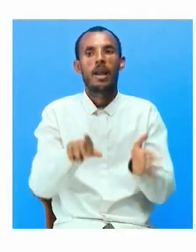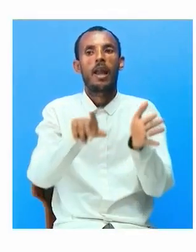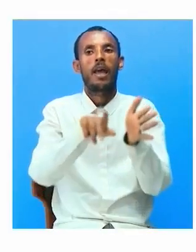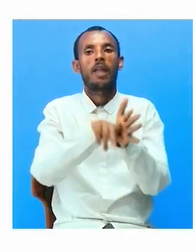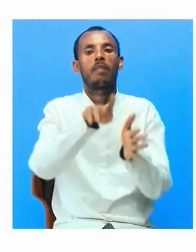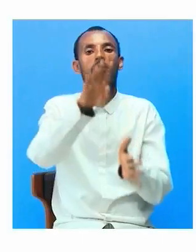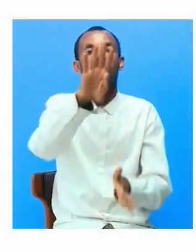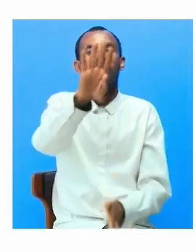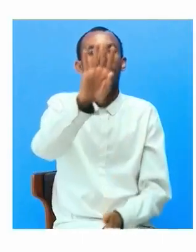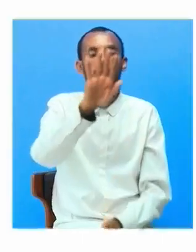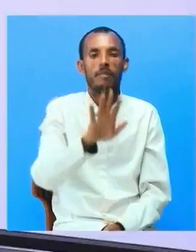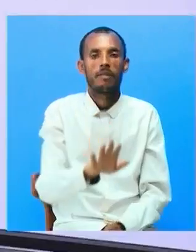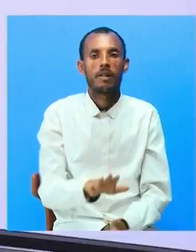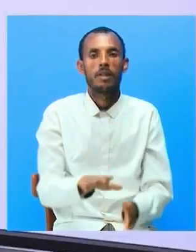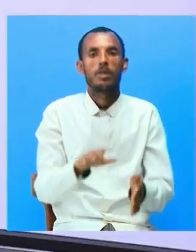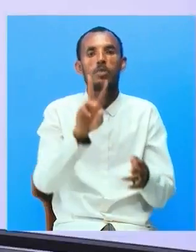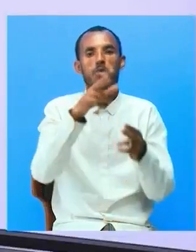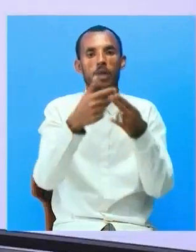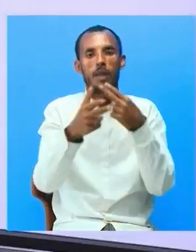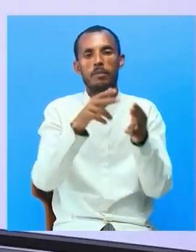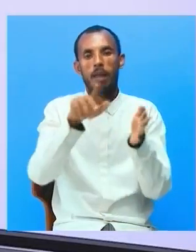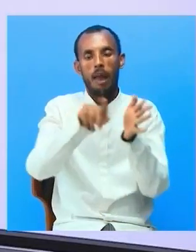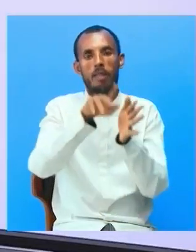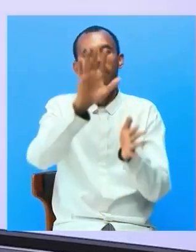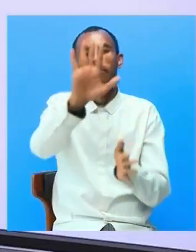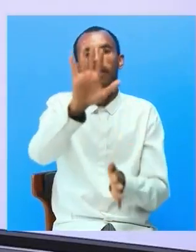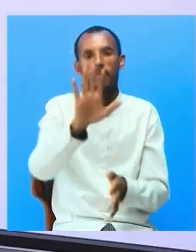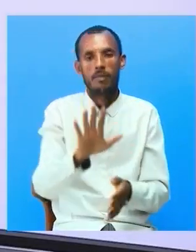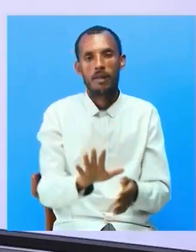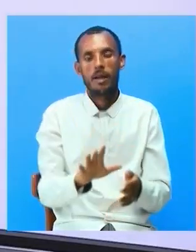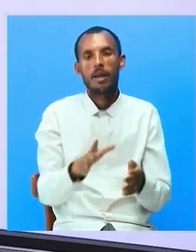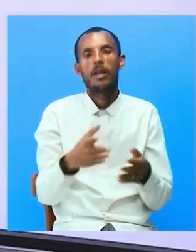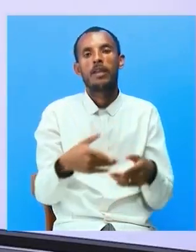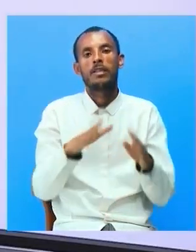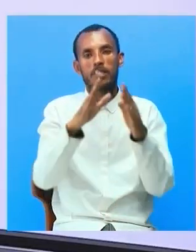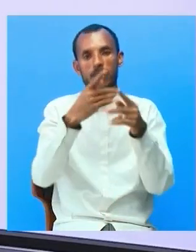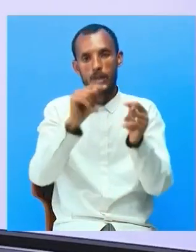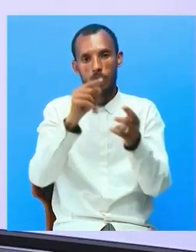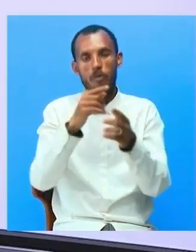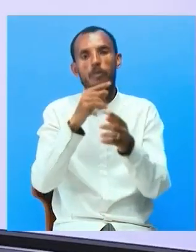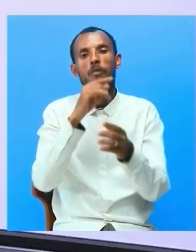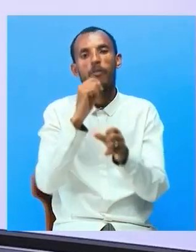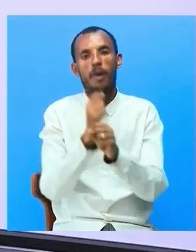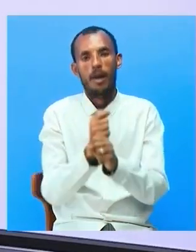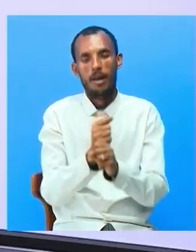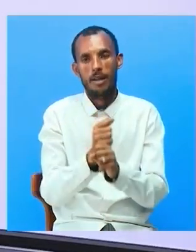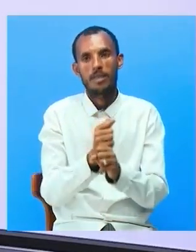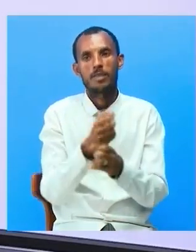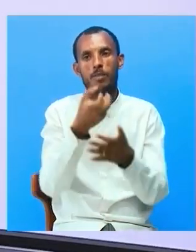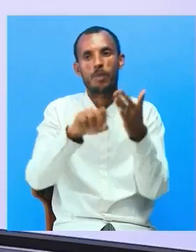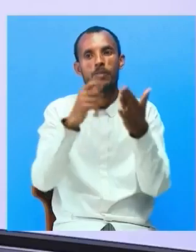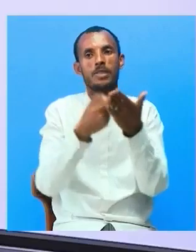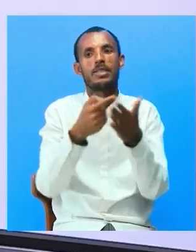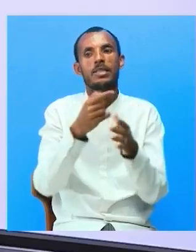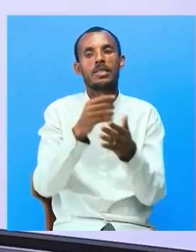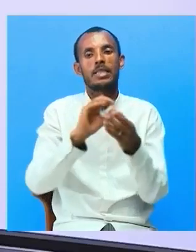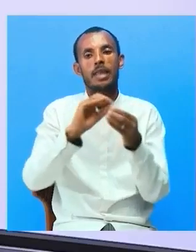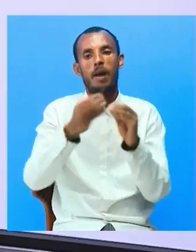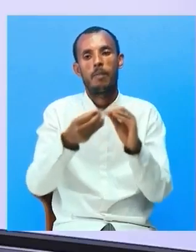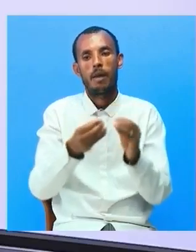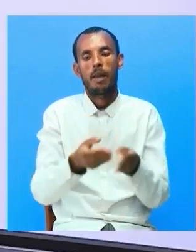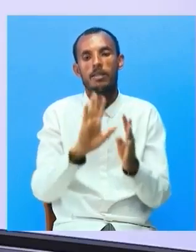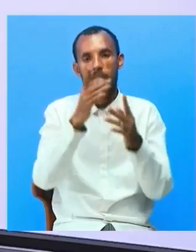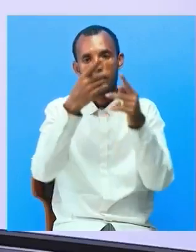-5, 2 times -5. Let's try to find the product of these two numbers. Let's